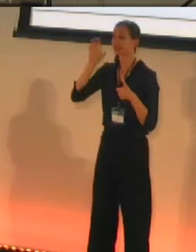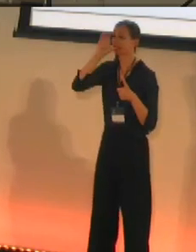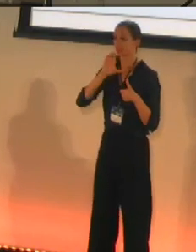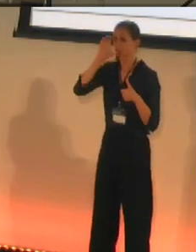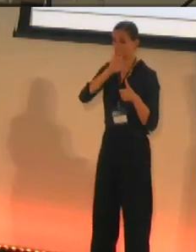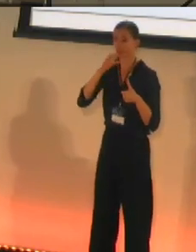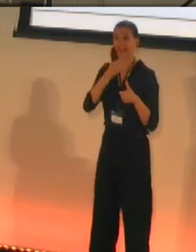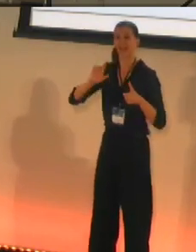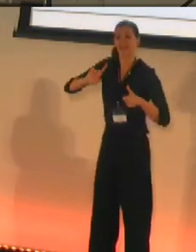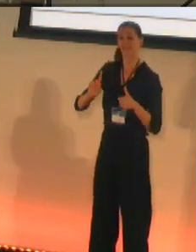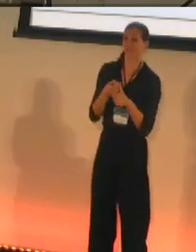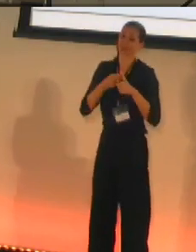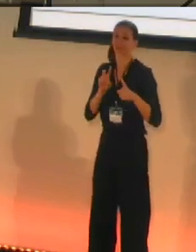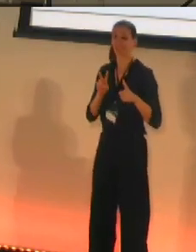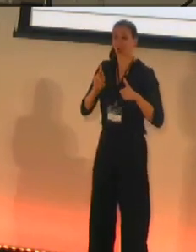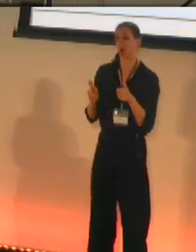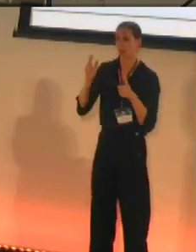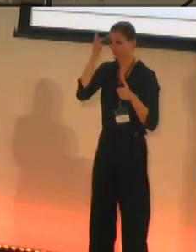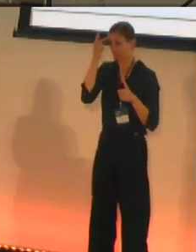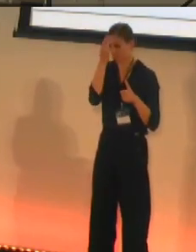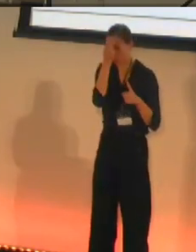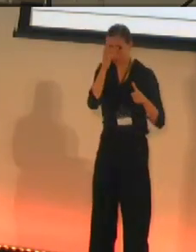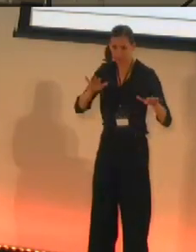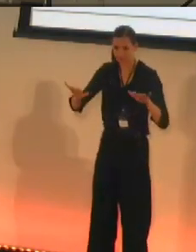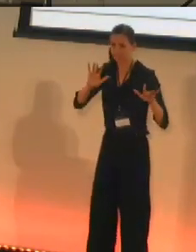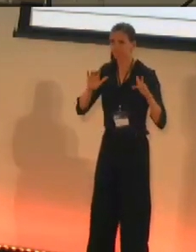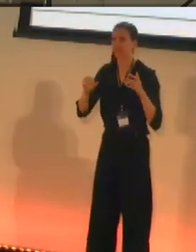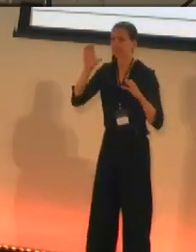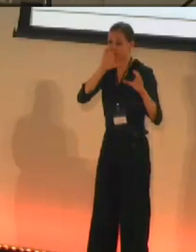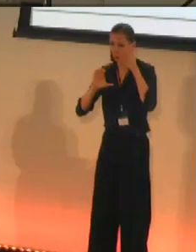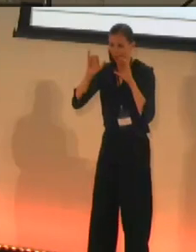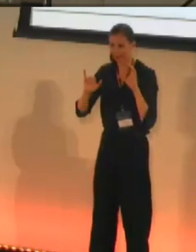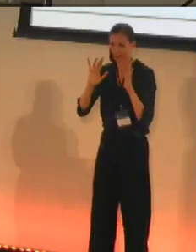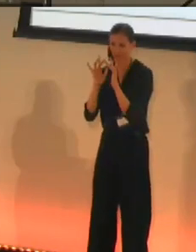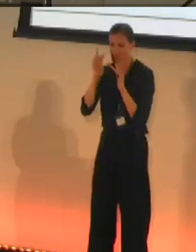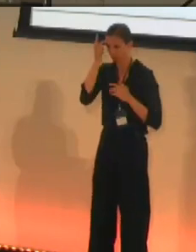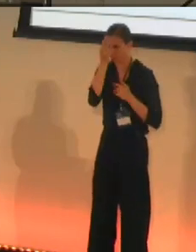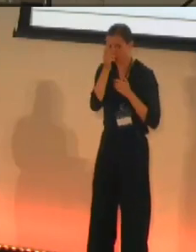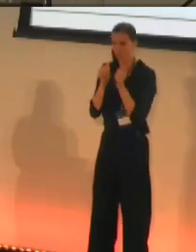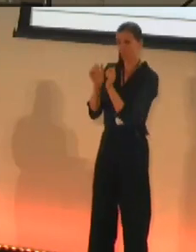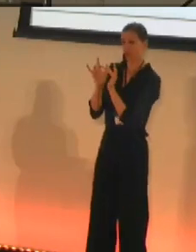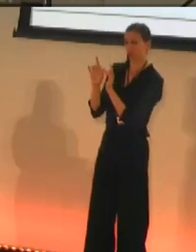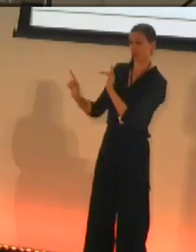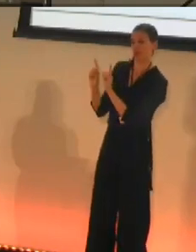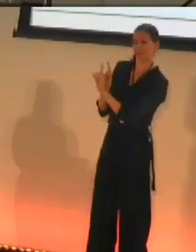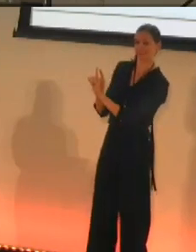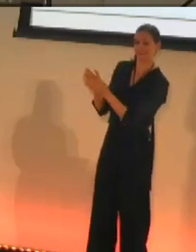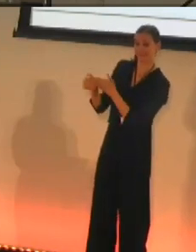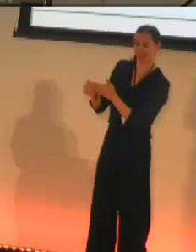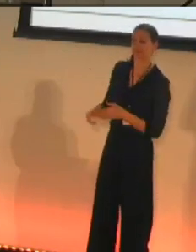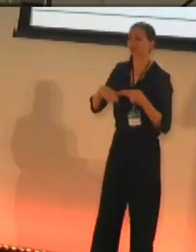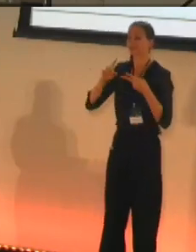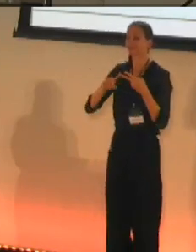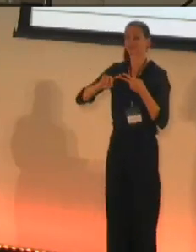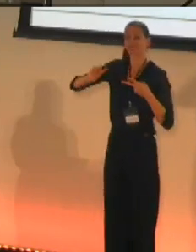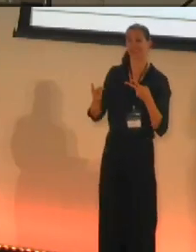first virtual park, so exploring the park with a virtual guide, and then two, a scavenger hunt, actually trying to collect objects around a